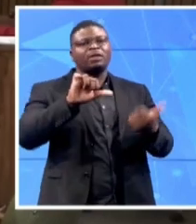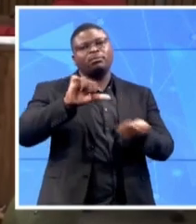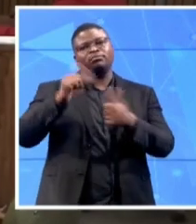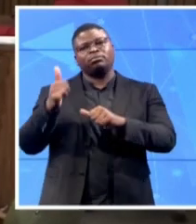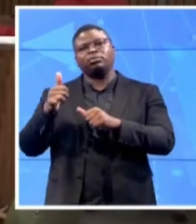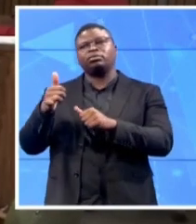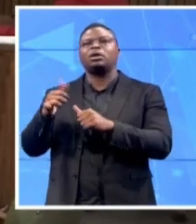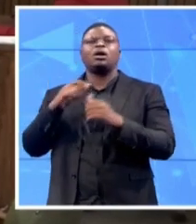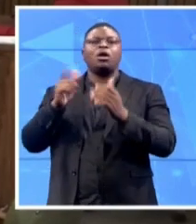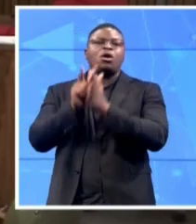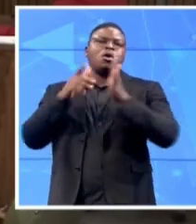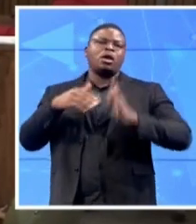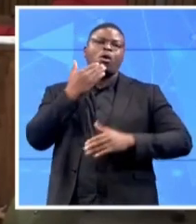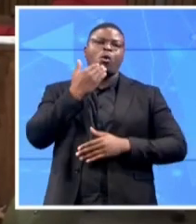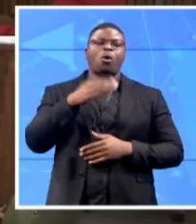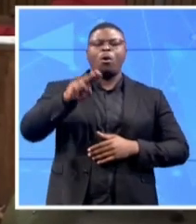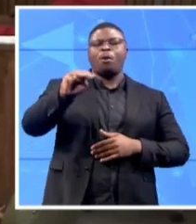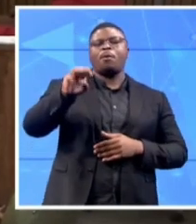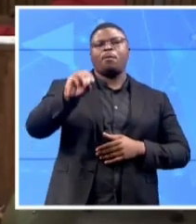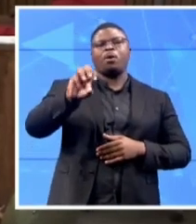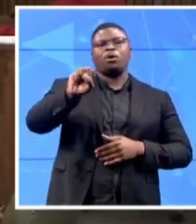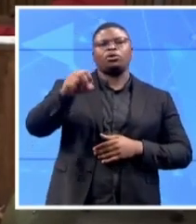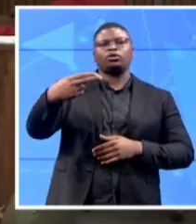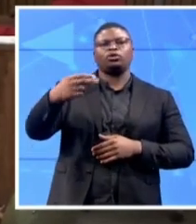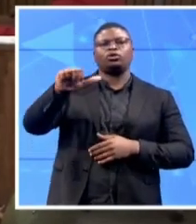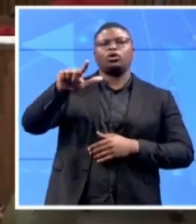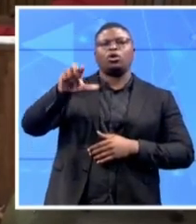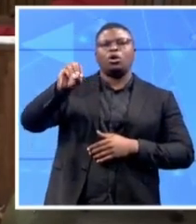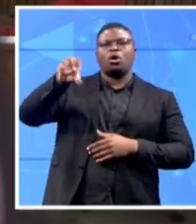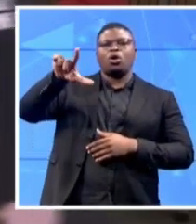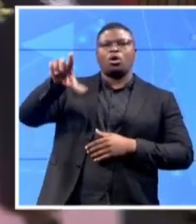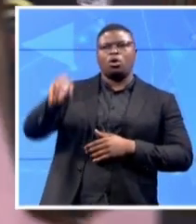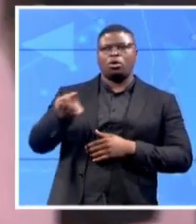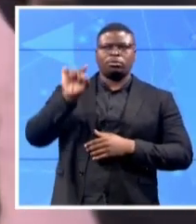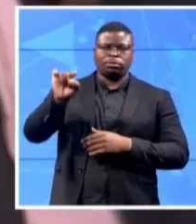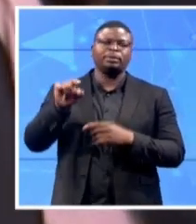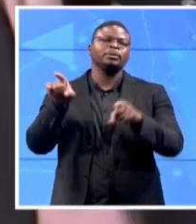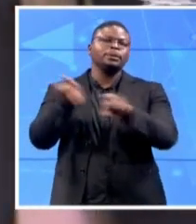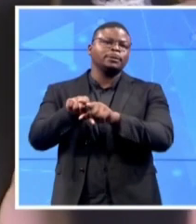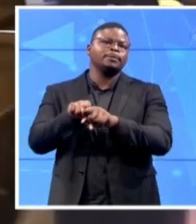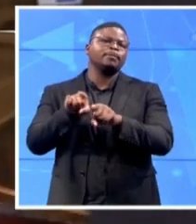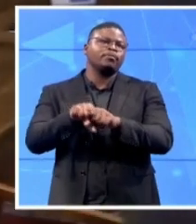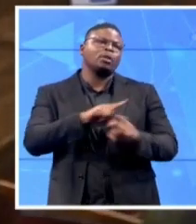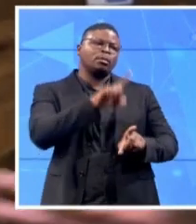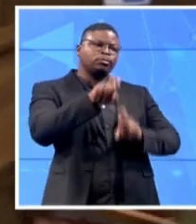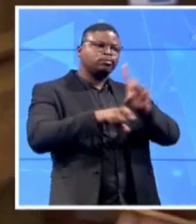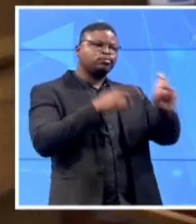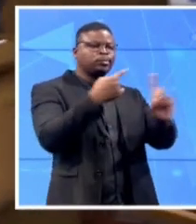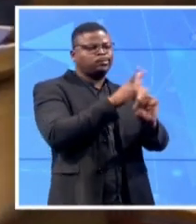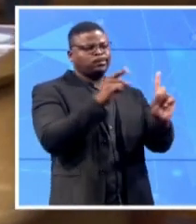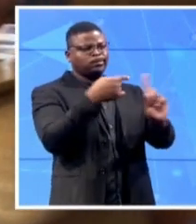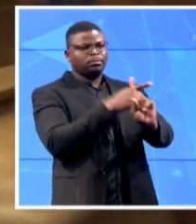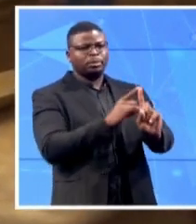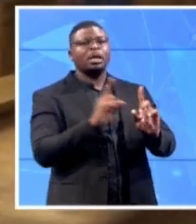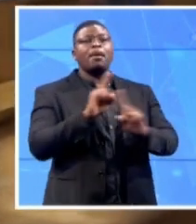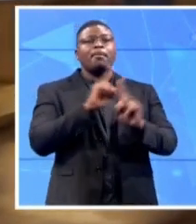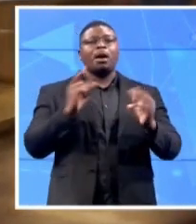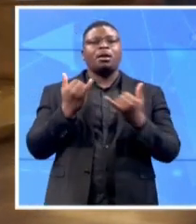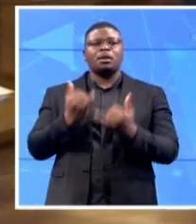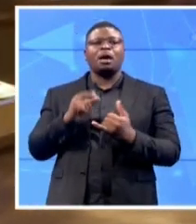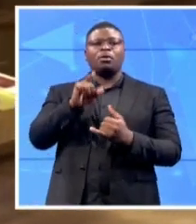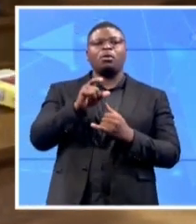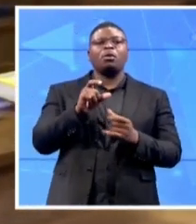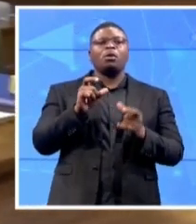in, coming in and also cross-examining. But this morning we're seeing the 5 accused have already arrived in court. At least 3 of them